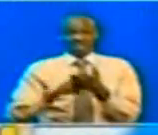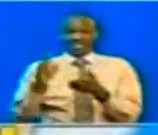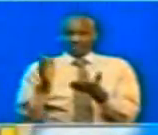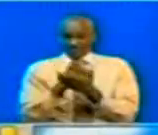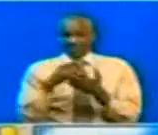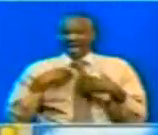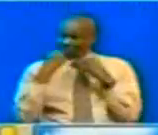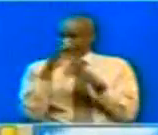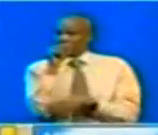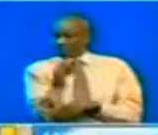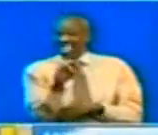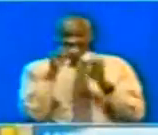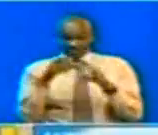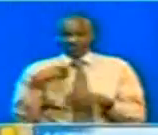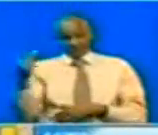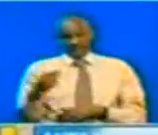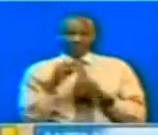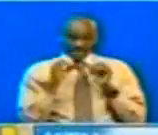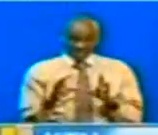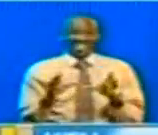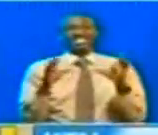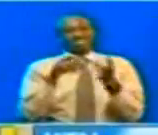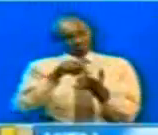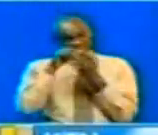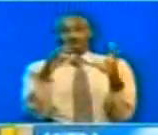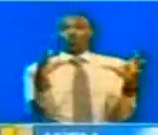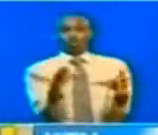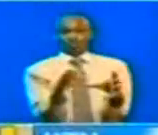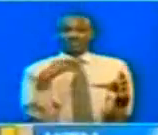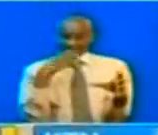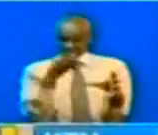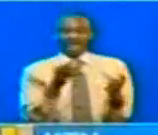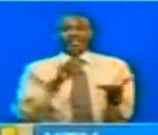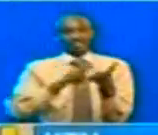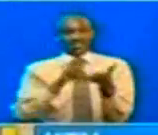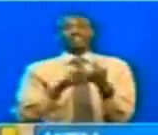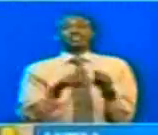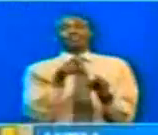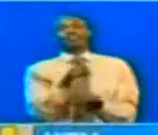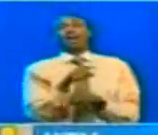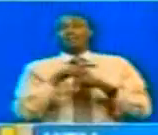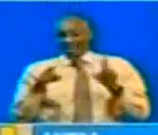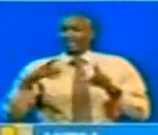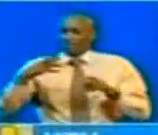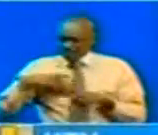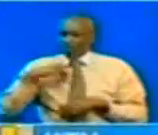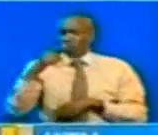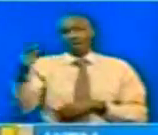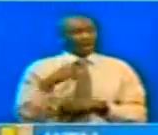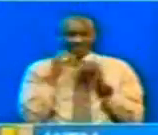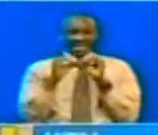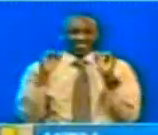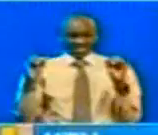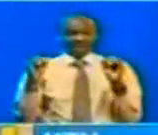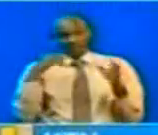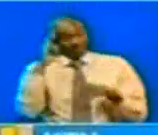the details for that. So if they don't show up, they're in a special category. When they show up, they will be registered and they are known. But the ones who do not come,